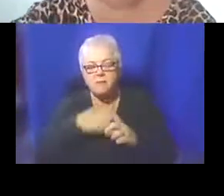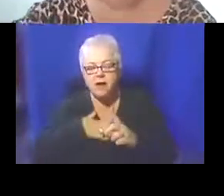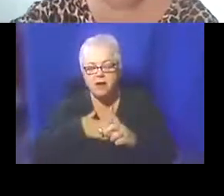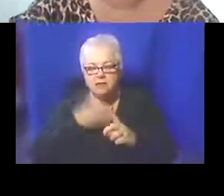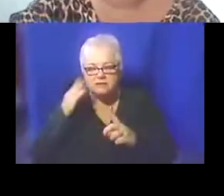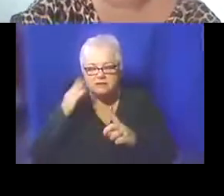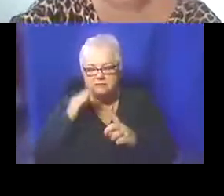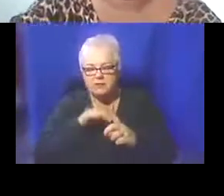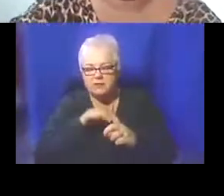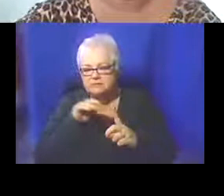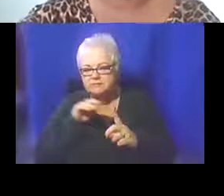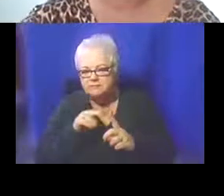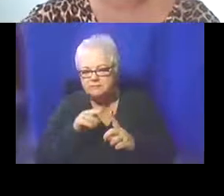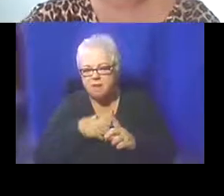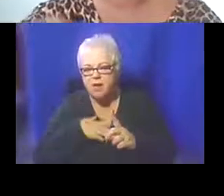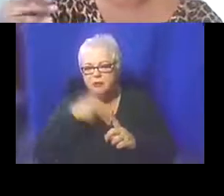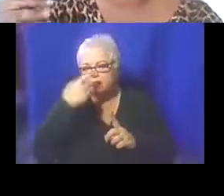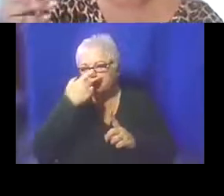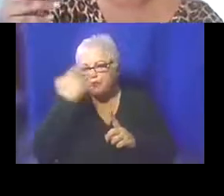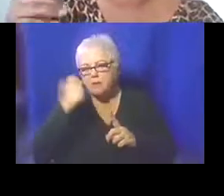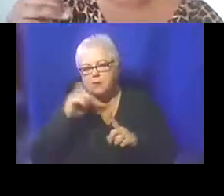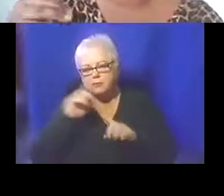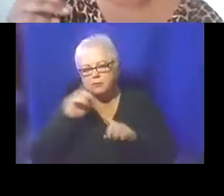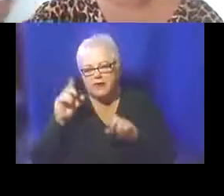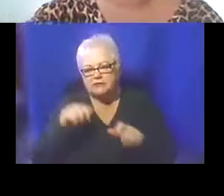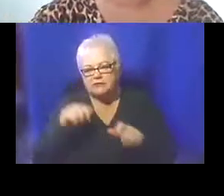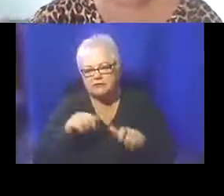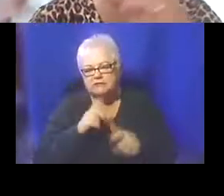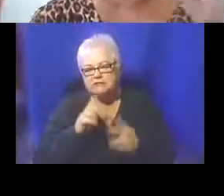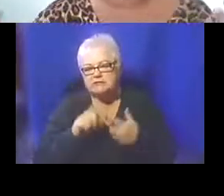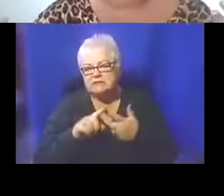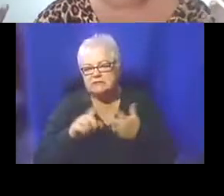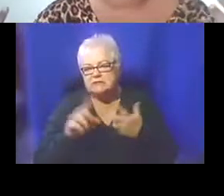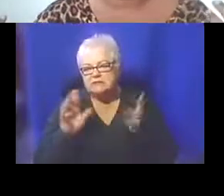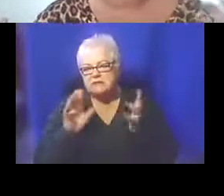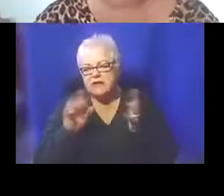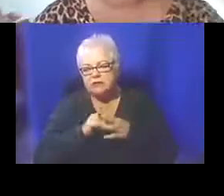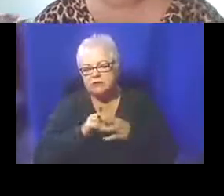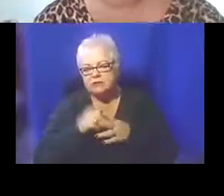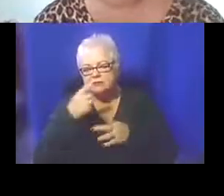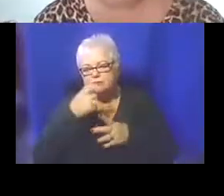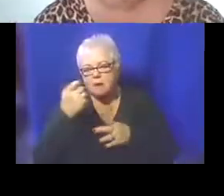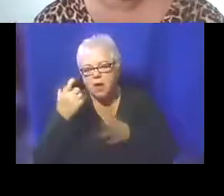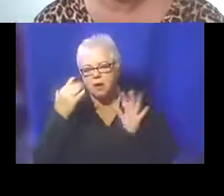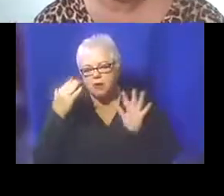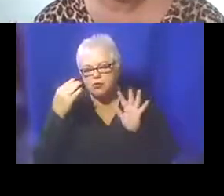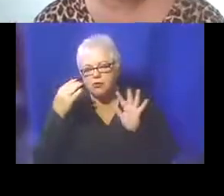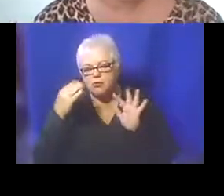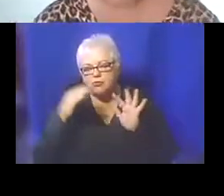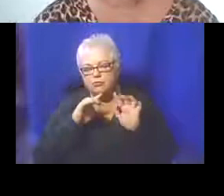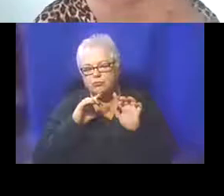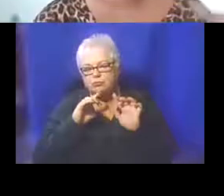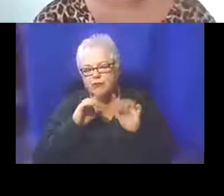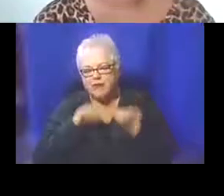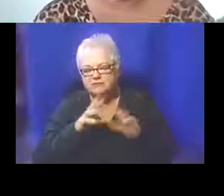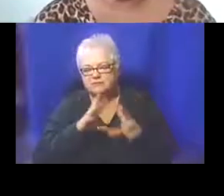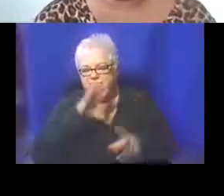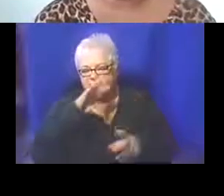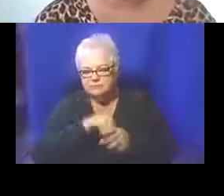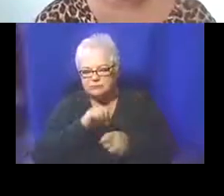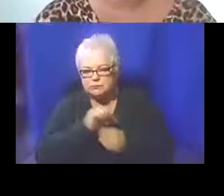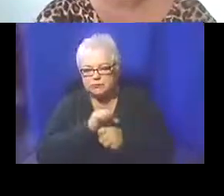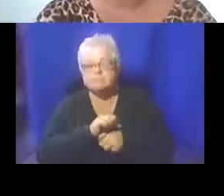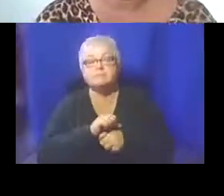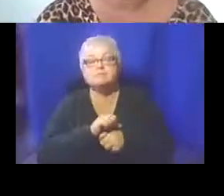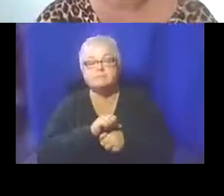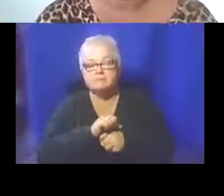with my own trauma reactions, and even to think about how those trauma reactions carry over into the work, like that's